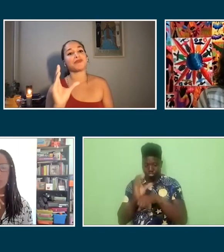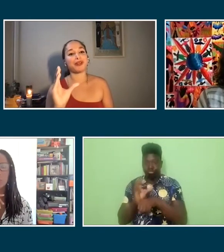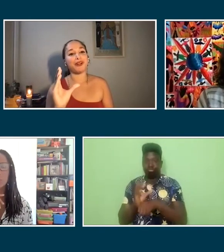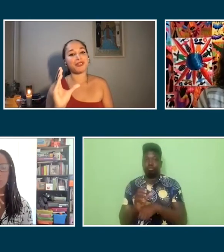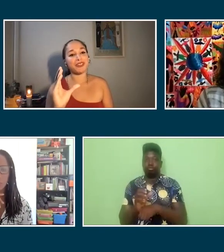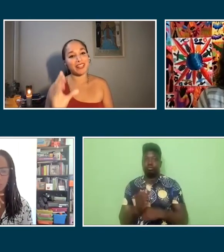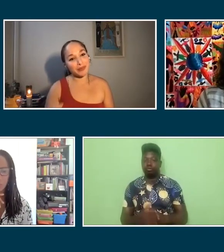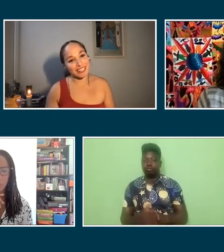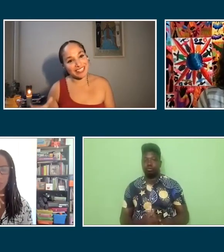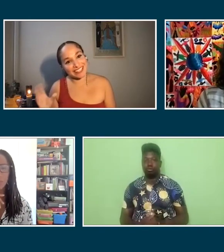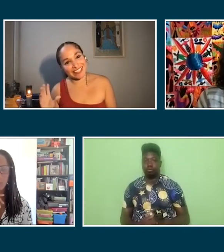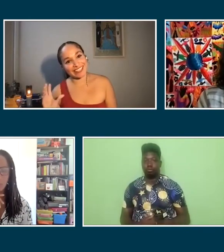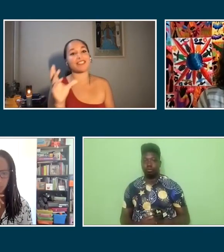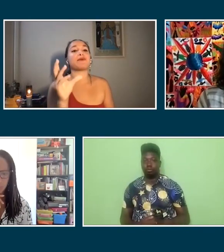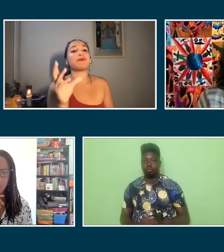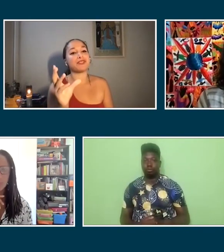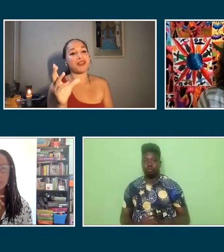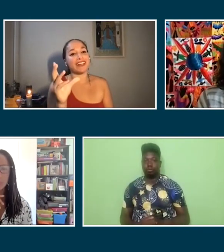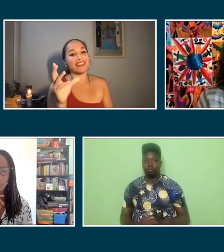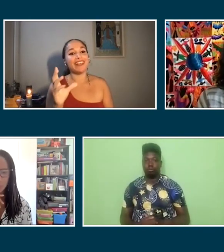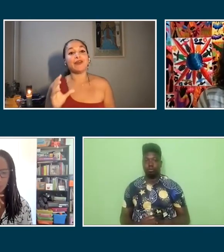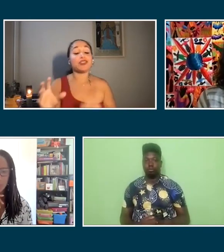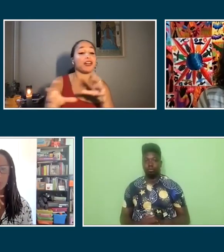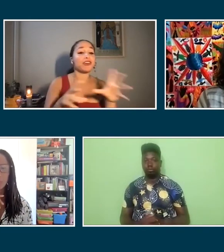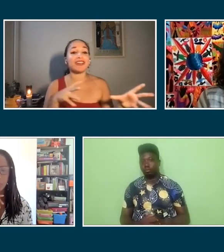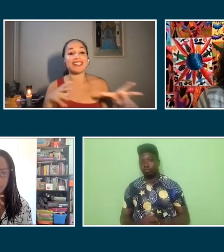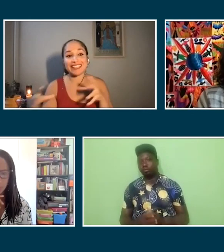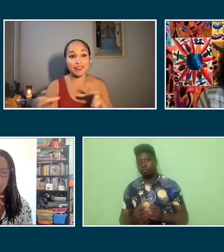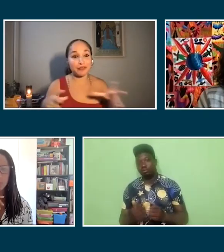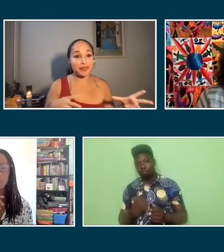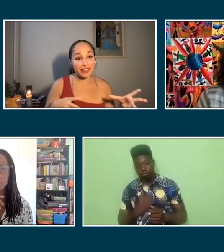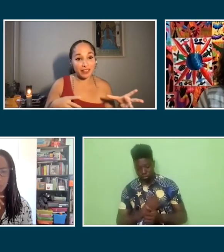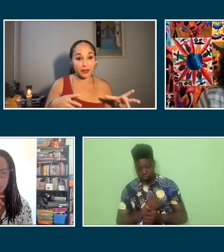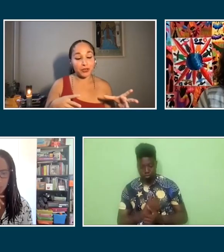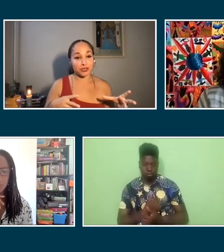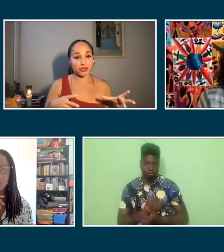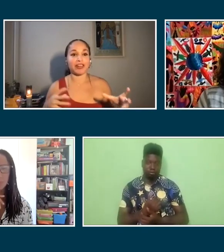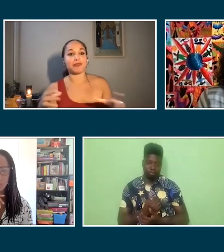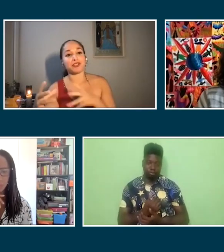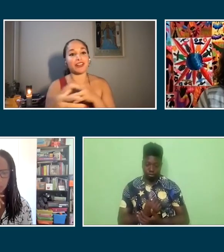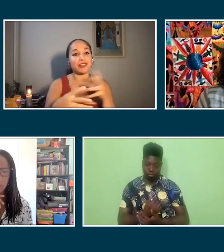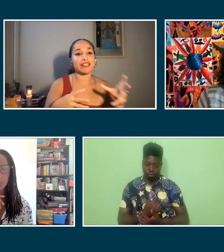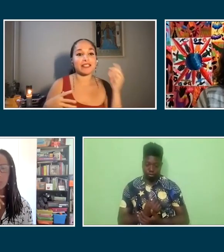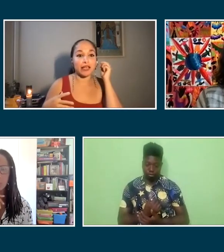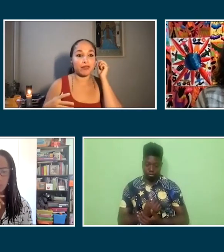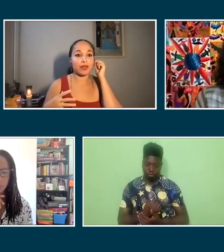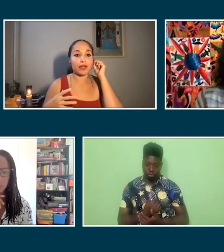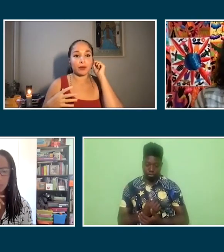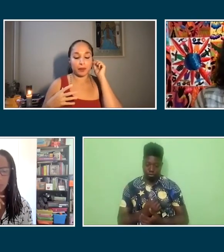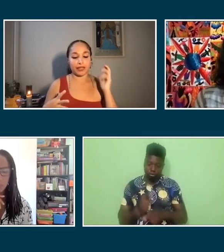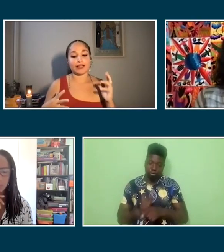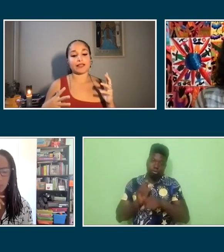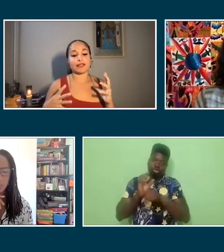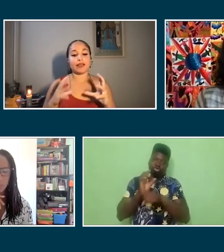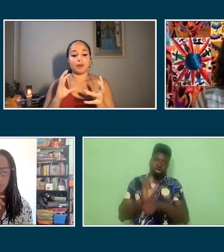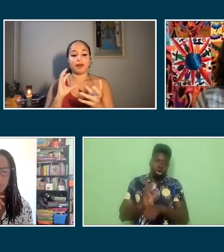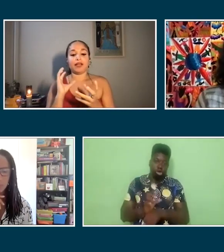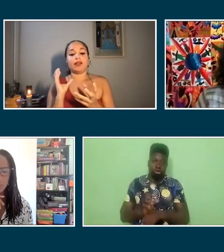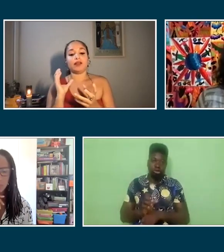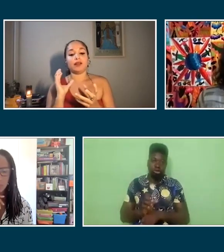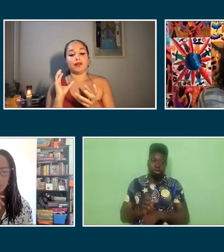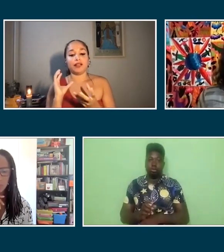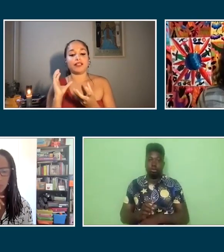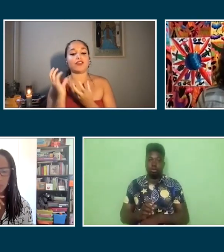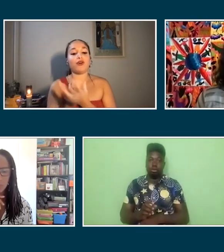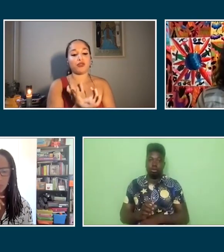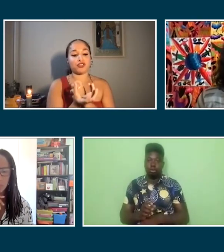cancel culture puts the word culture in there, because it's like, this is what we're trying to create safe culture, right? We're trying to create safe